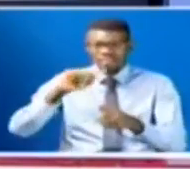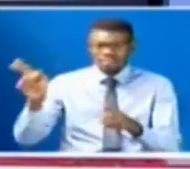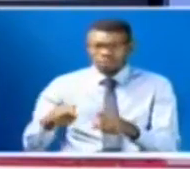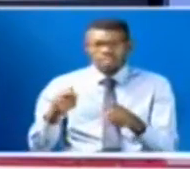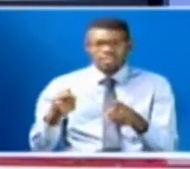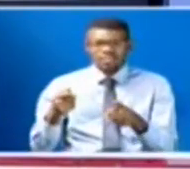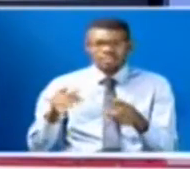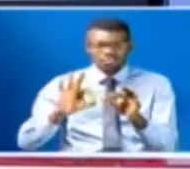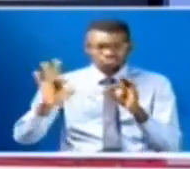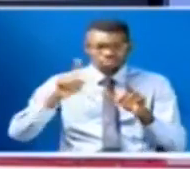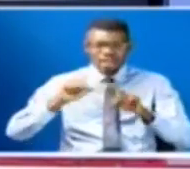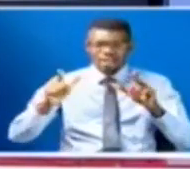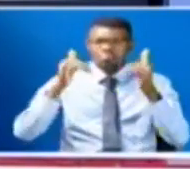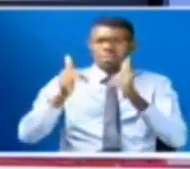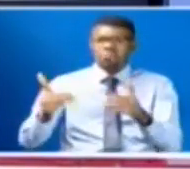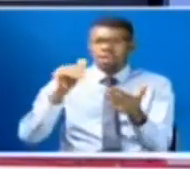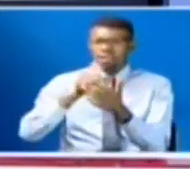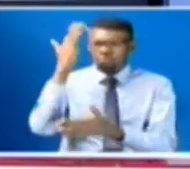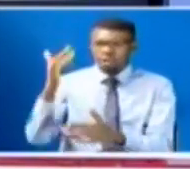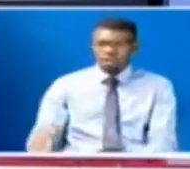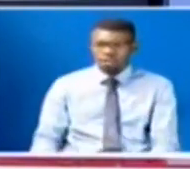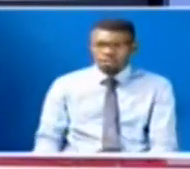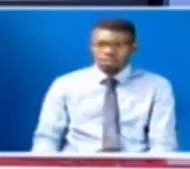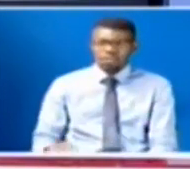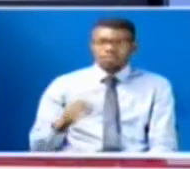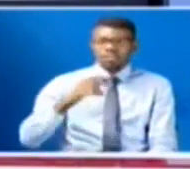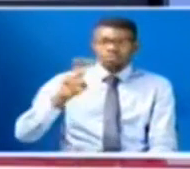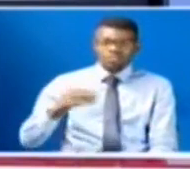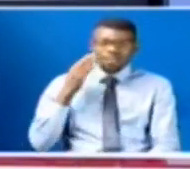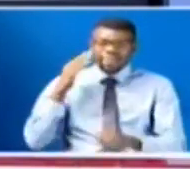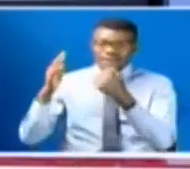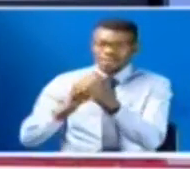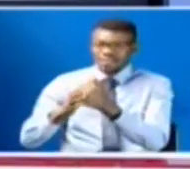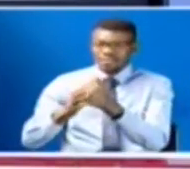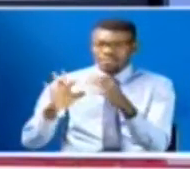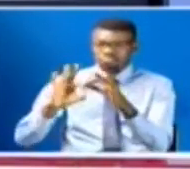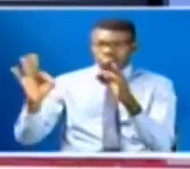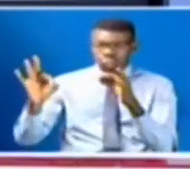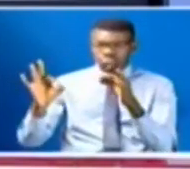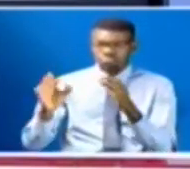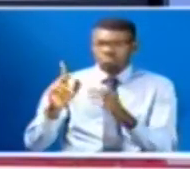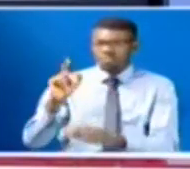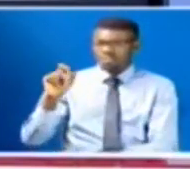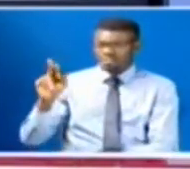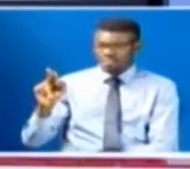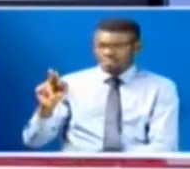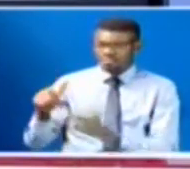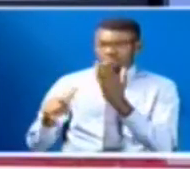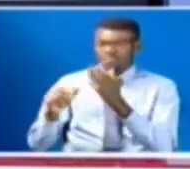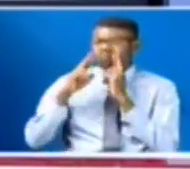renewed, the Ministry of Lands talks of just 2,900 acres. What gives? KTN's Mark Namaswa has a